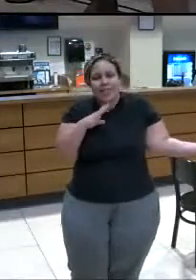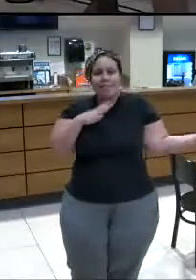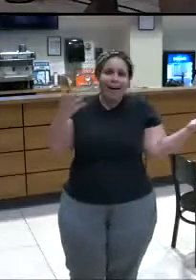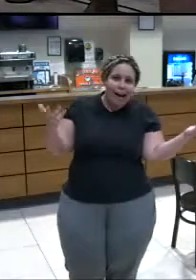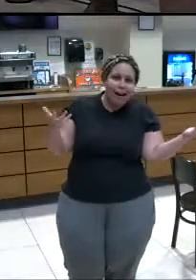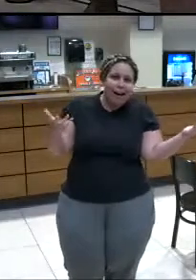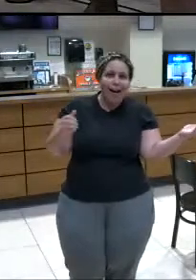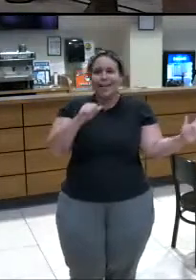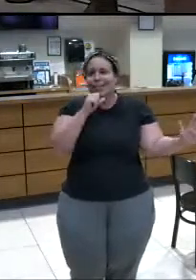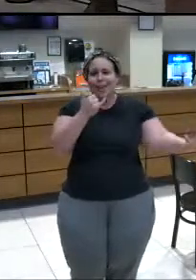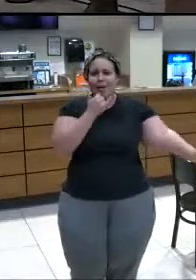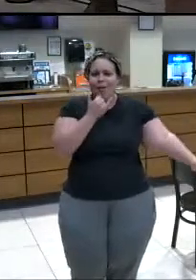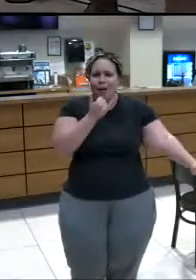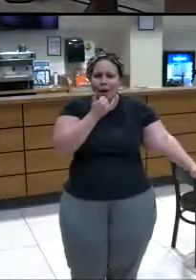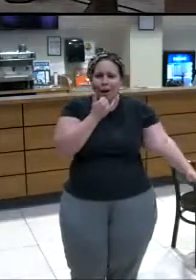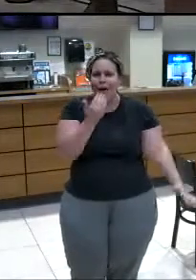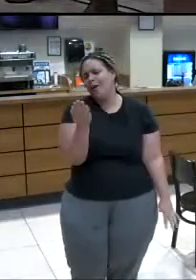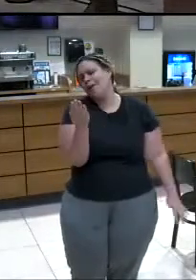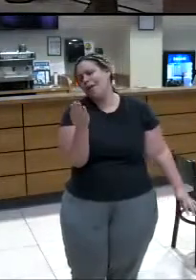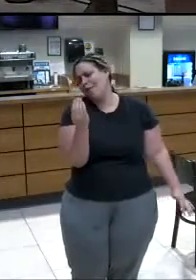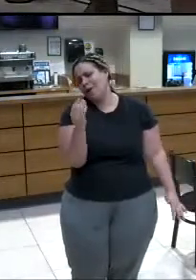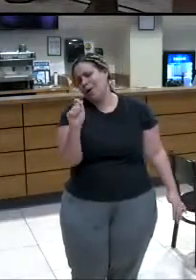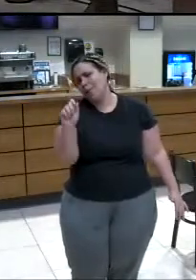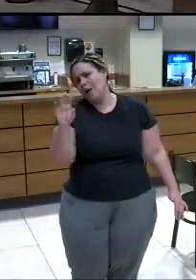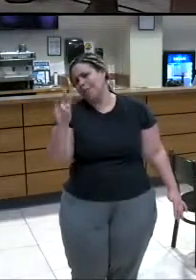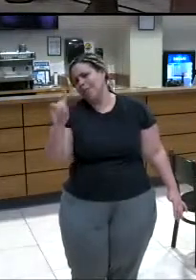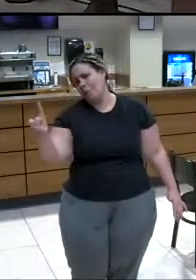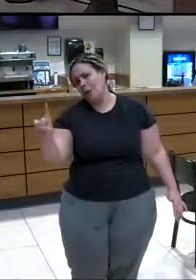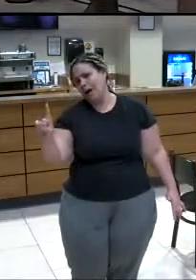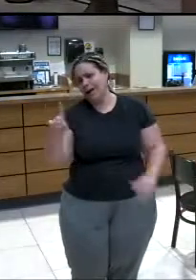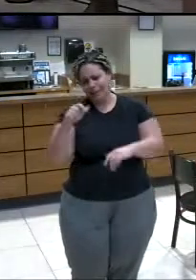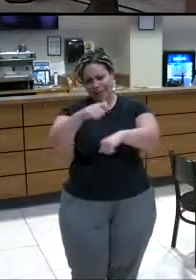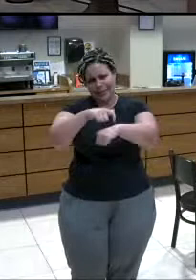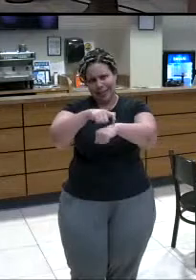nothing wrong with 14.71. But what do you think?